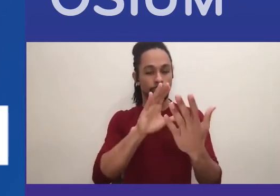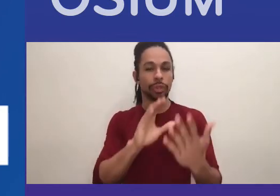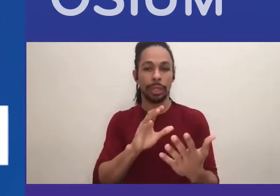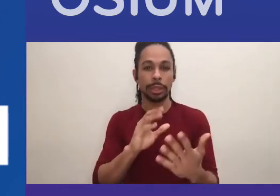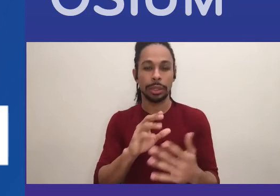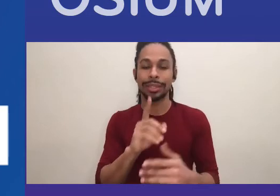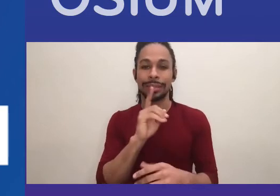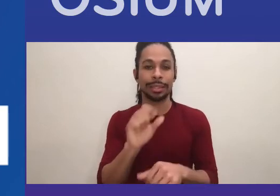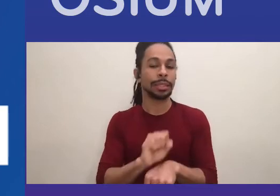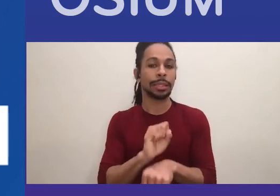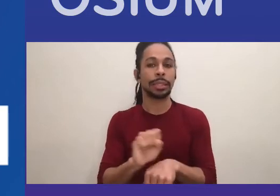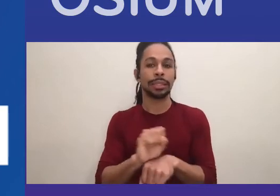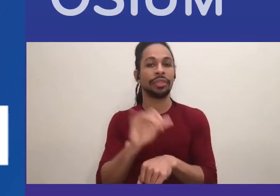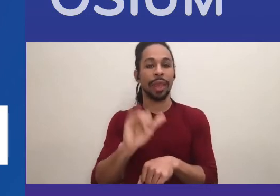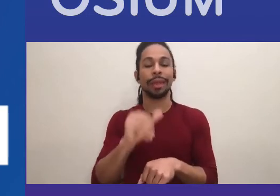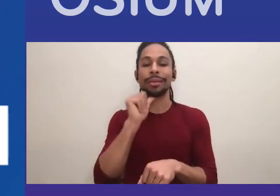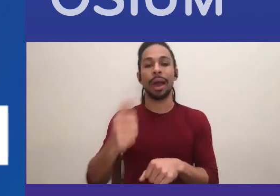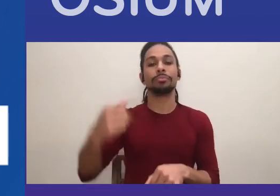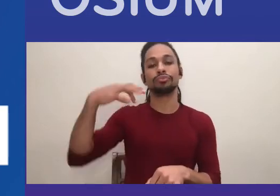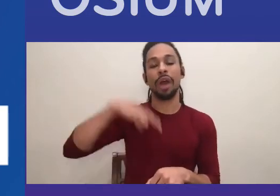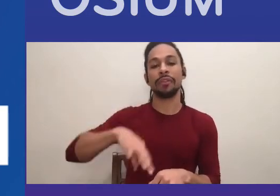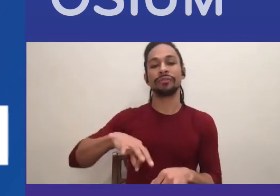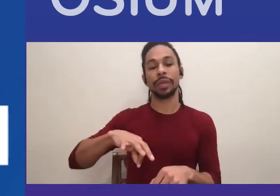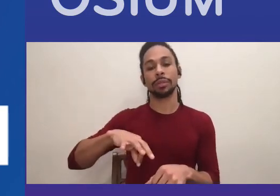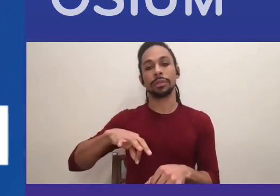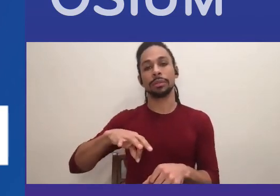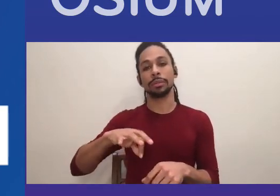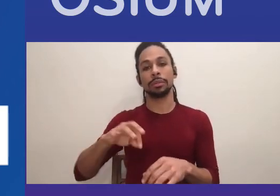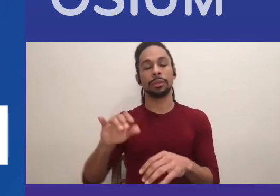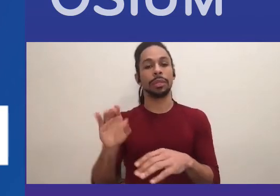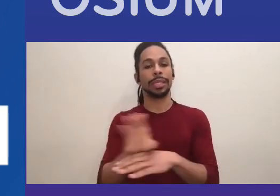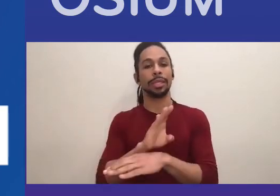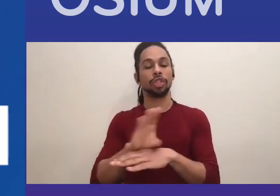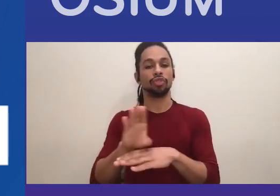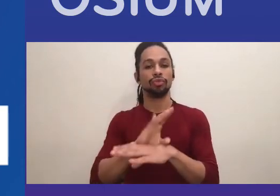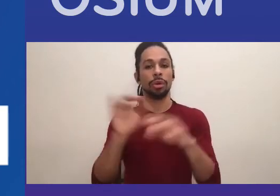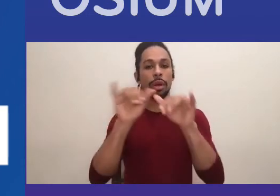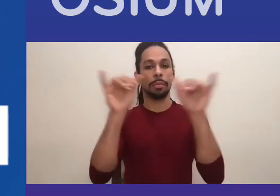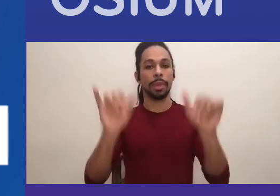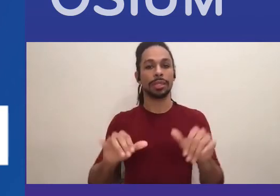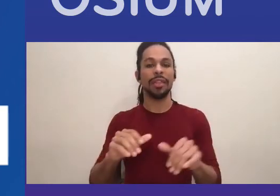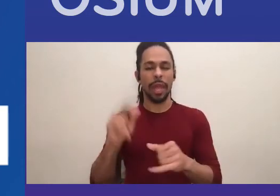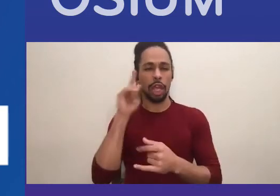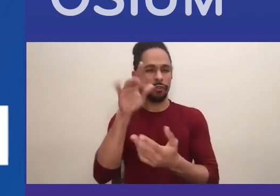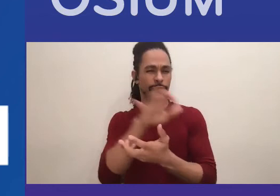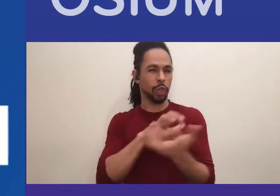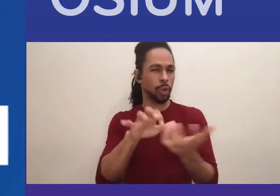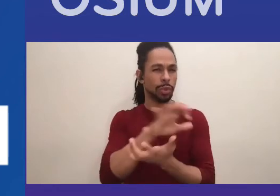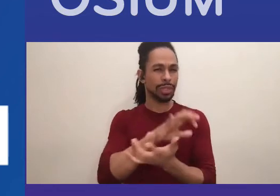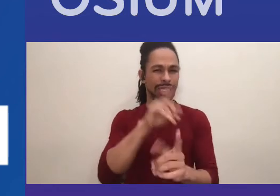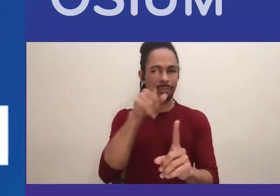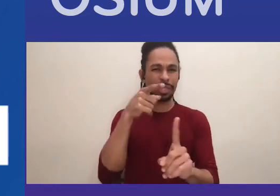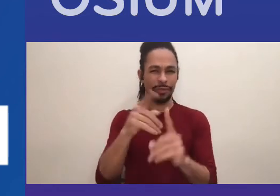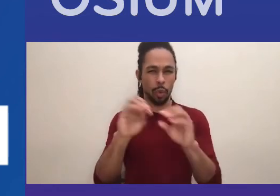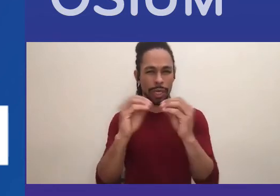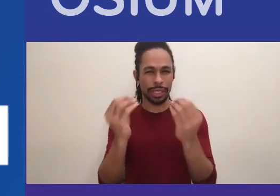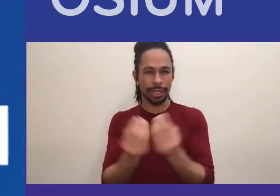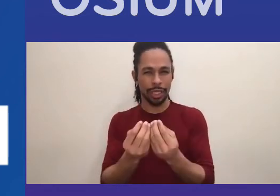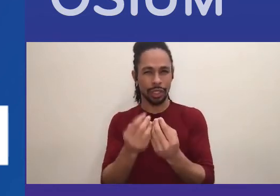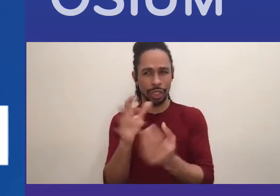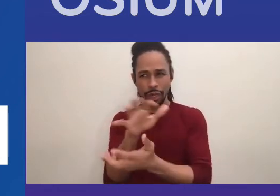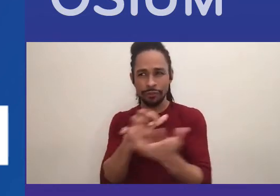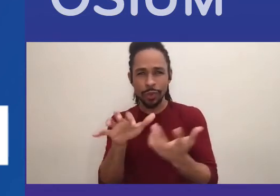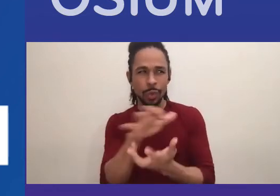a nonprofit industrial complex that confuses particular organizations and particular people, particular